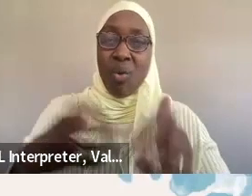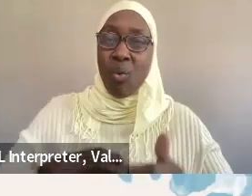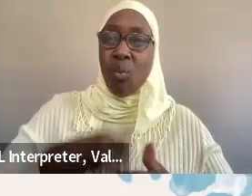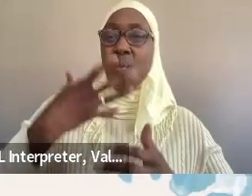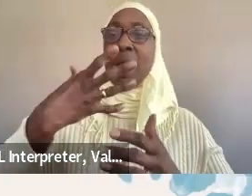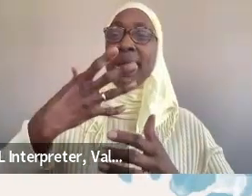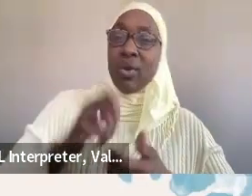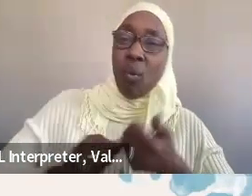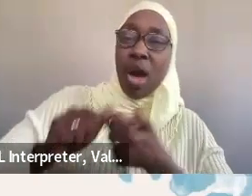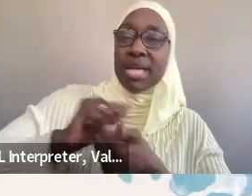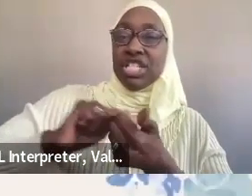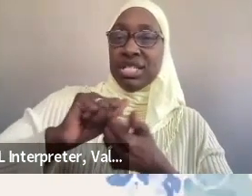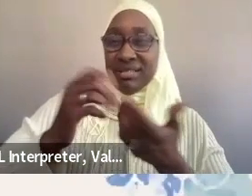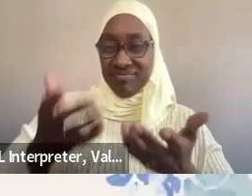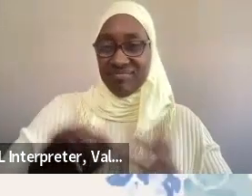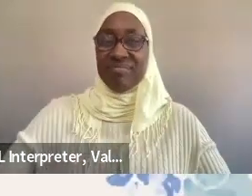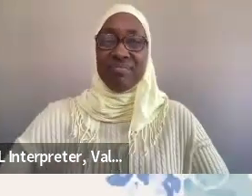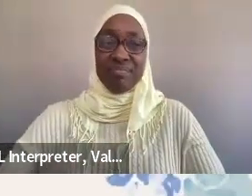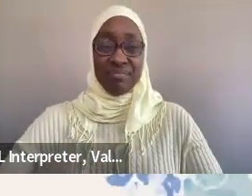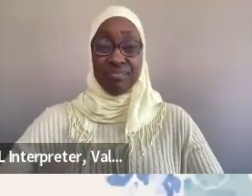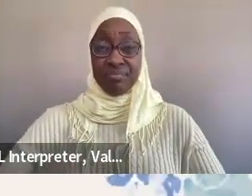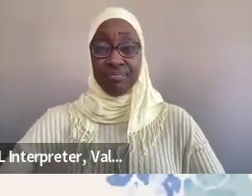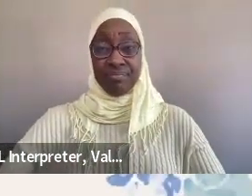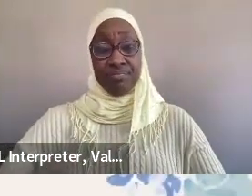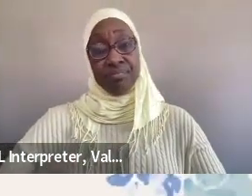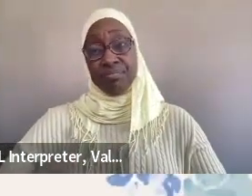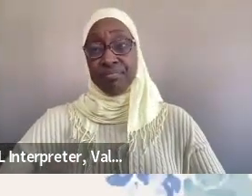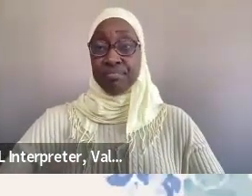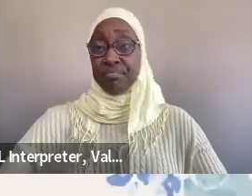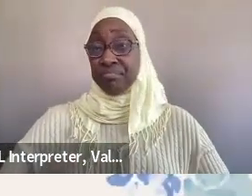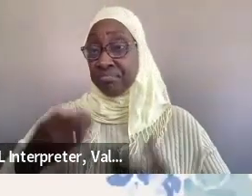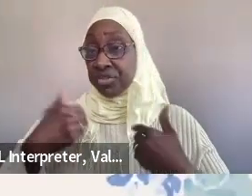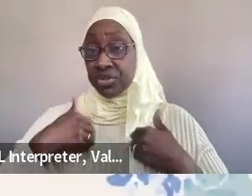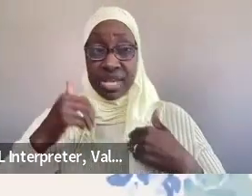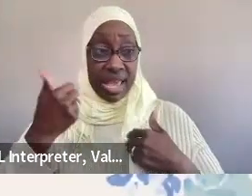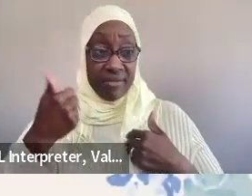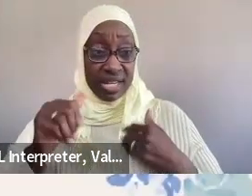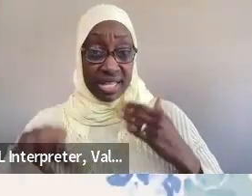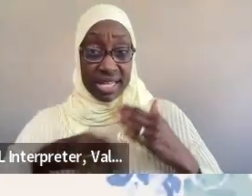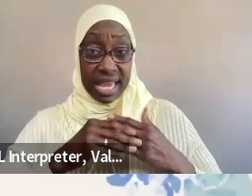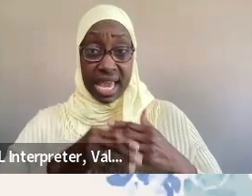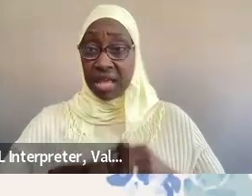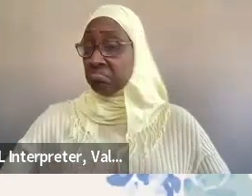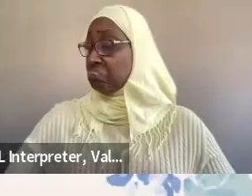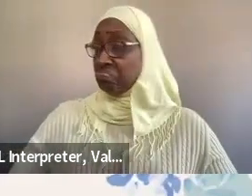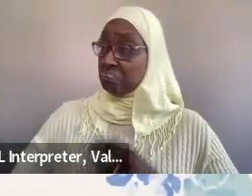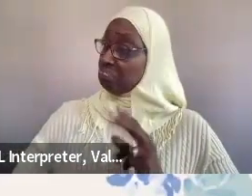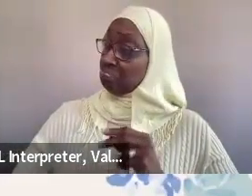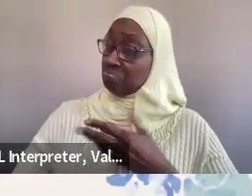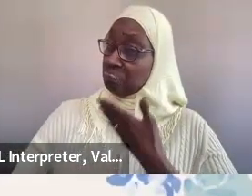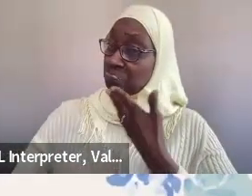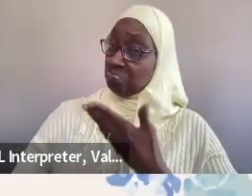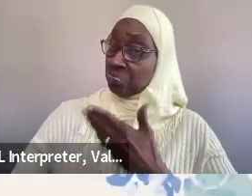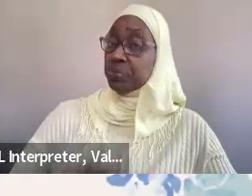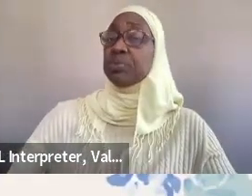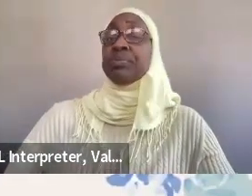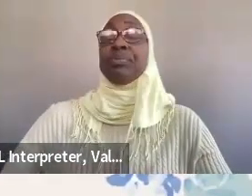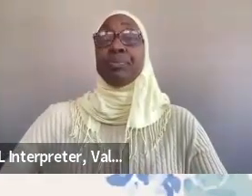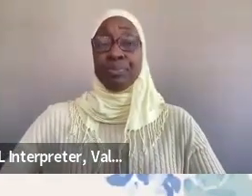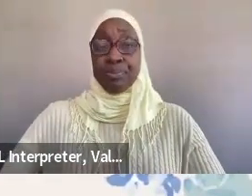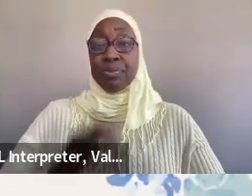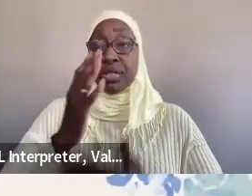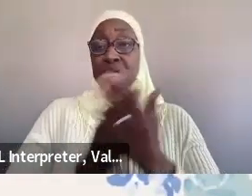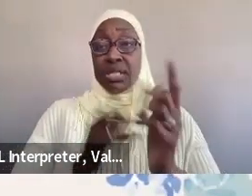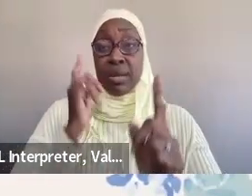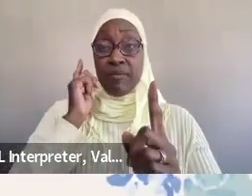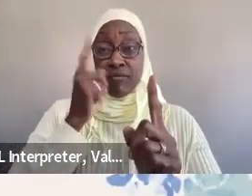So yeah, do you have anything to add? I think that's great. Okay. So some of our future goals that we are still working on in